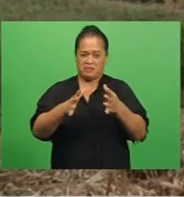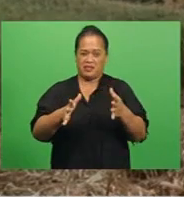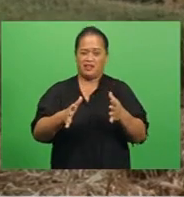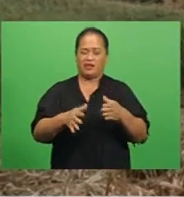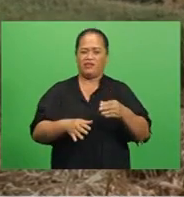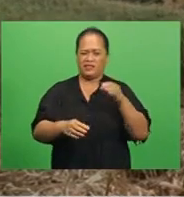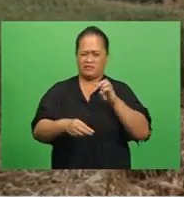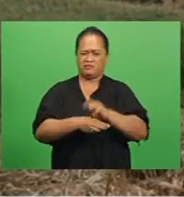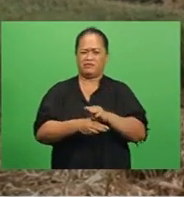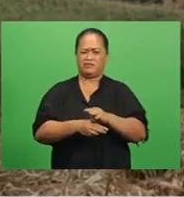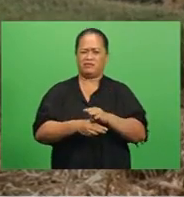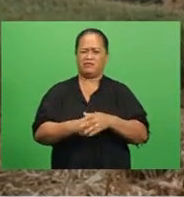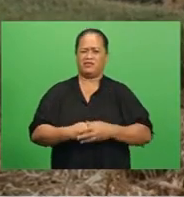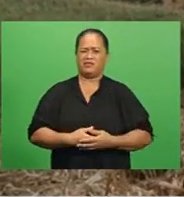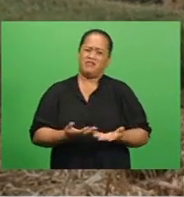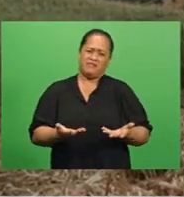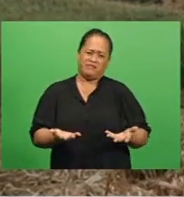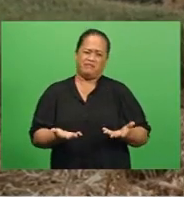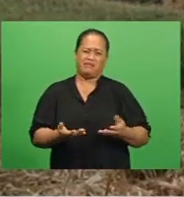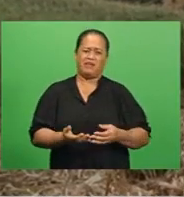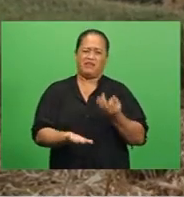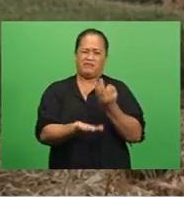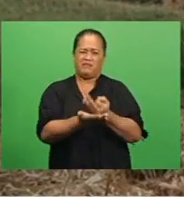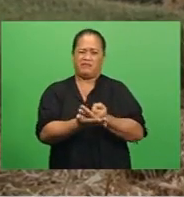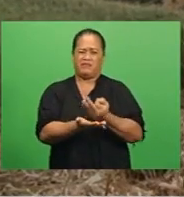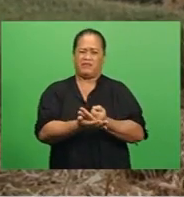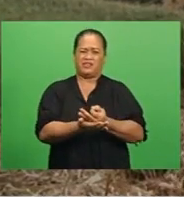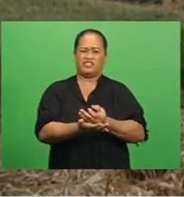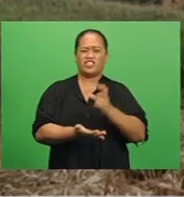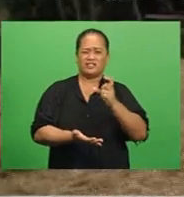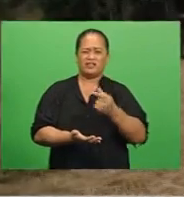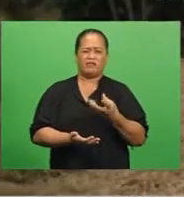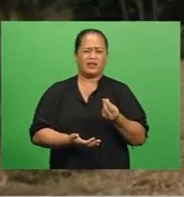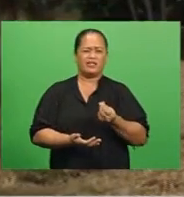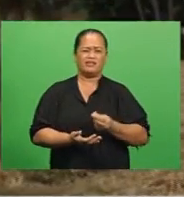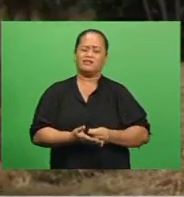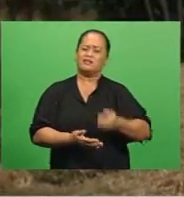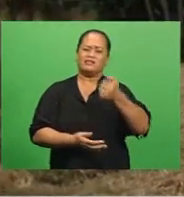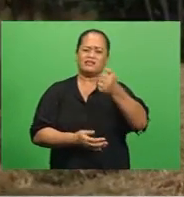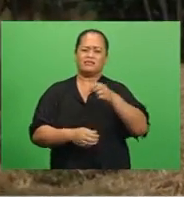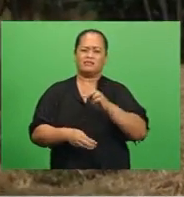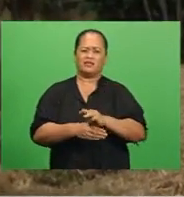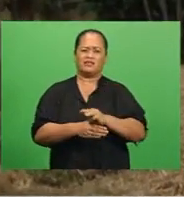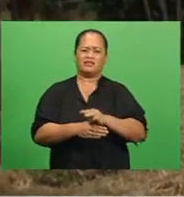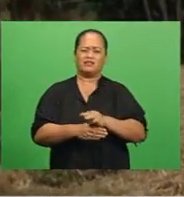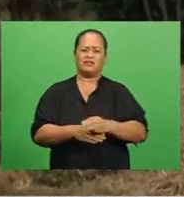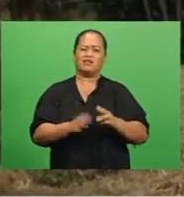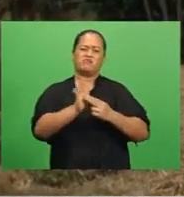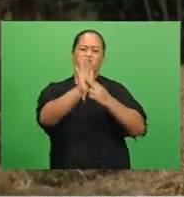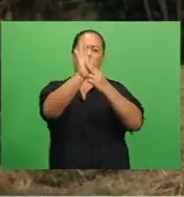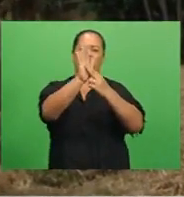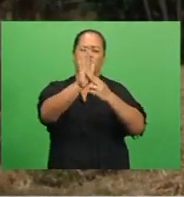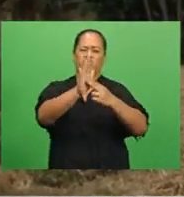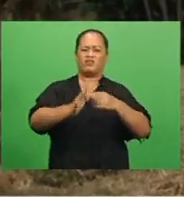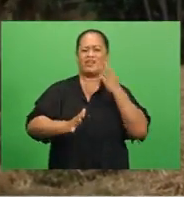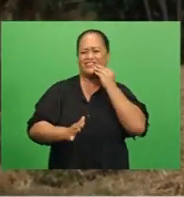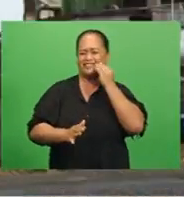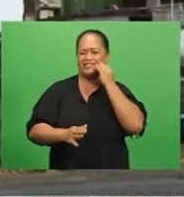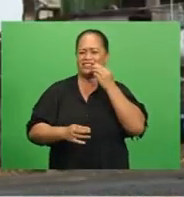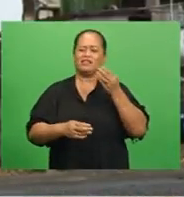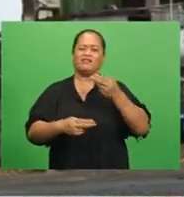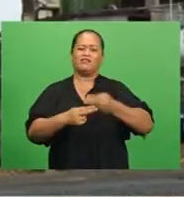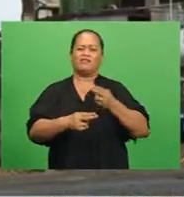month. However, the fees and charges have been deferred for 6 months for northern cane growers. Sharma says 265